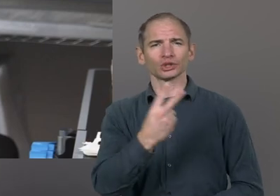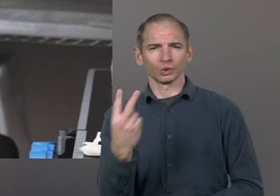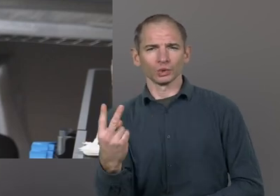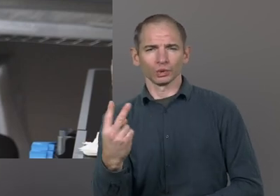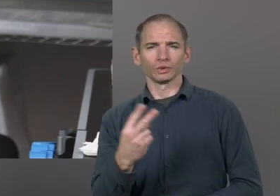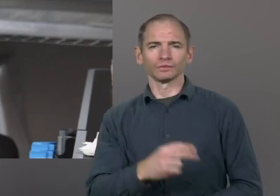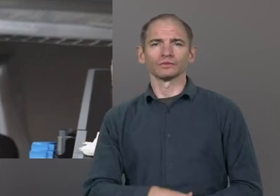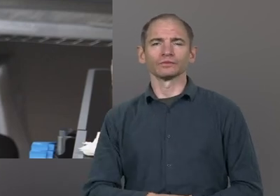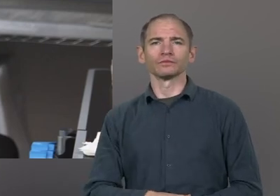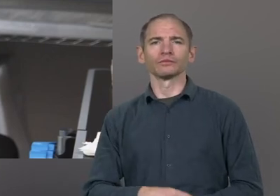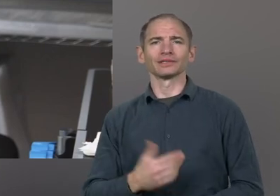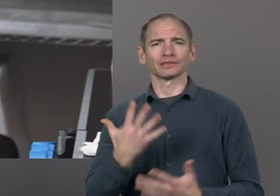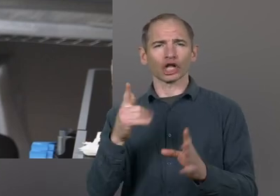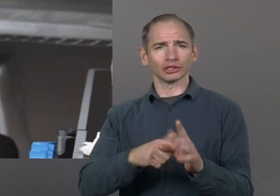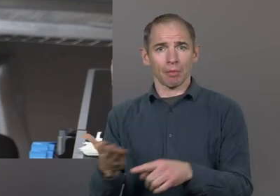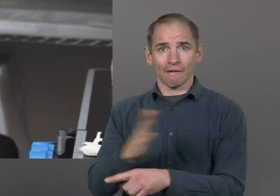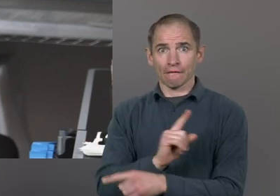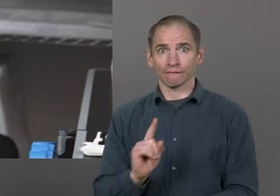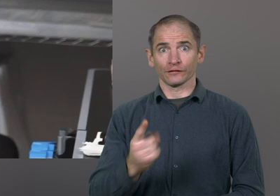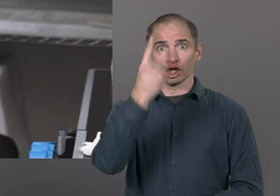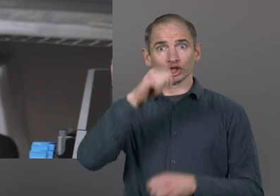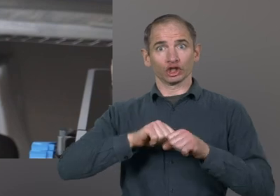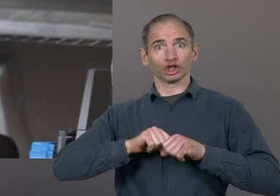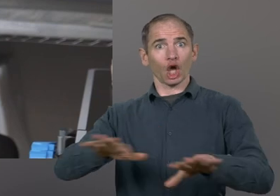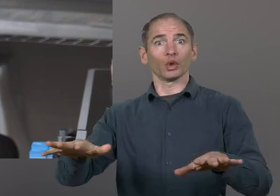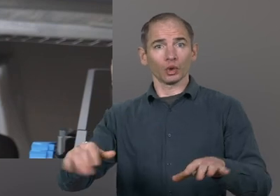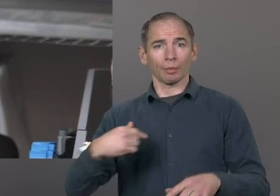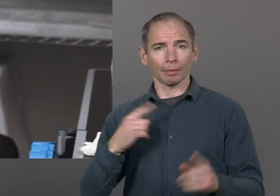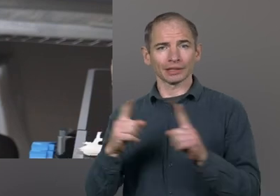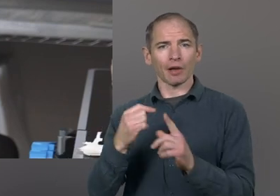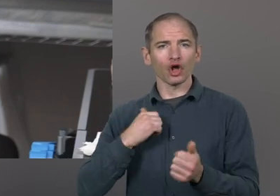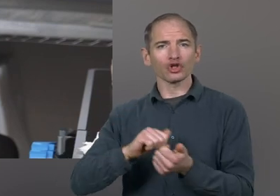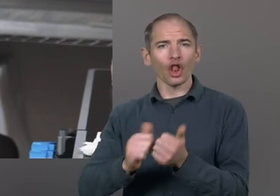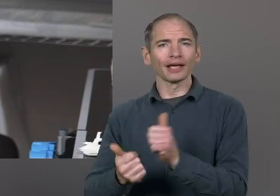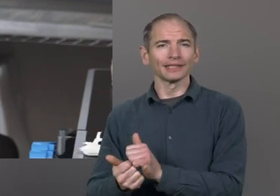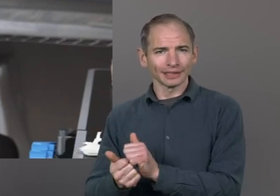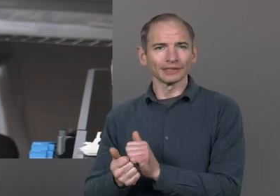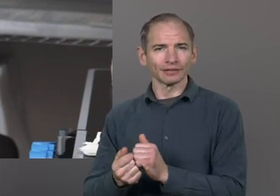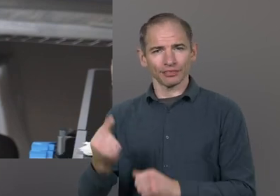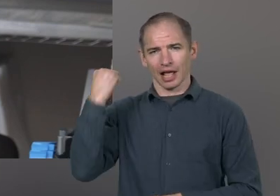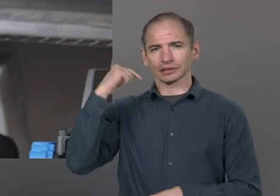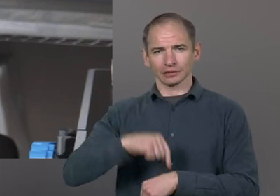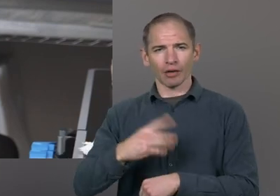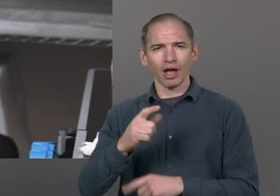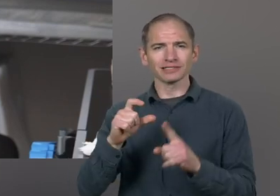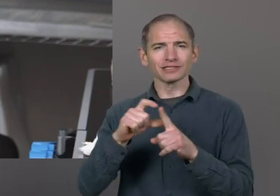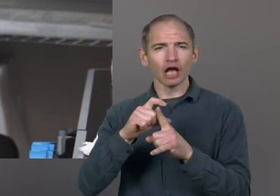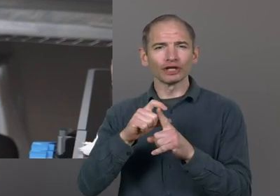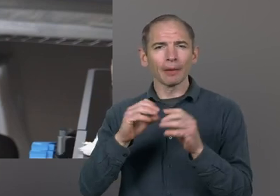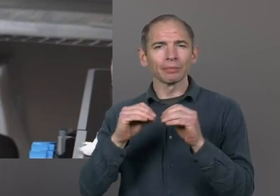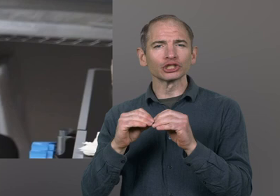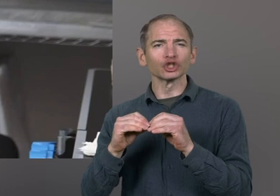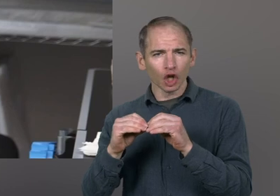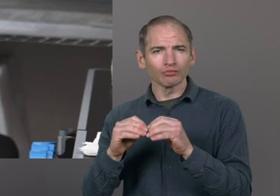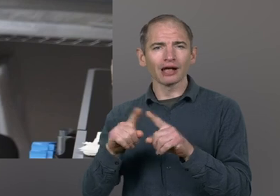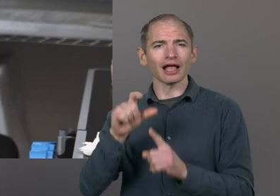about 2002, 10 years before the actual first displaying of it, I met with my